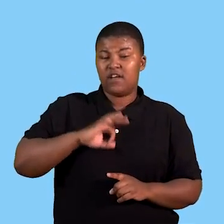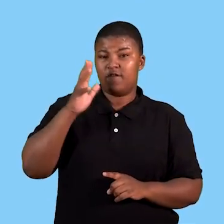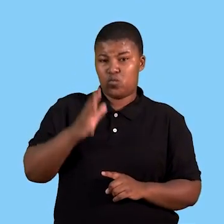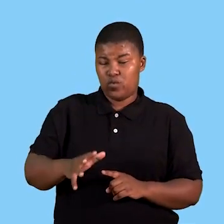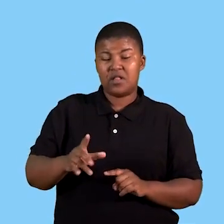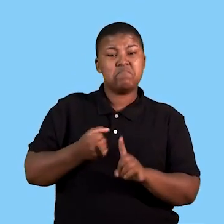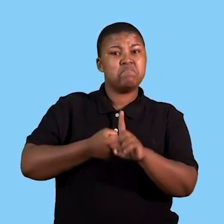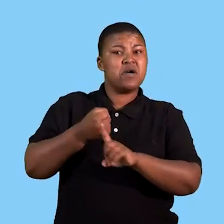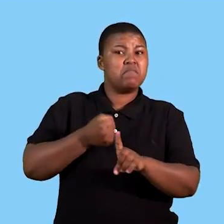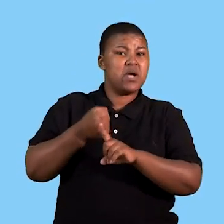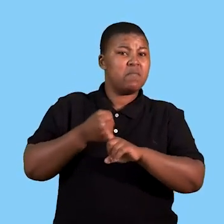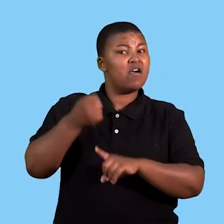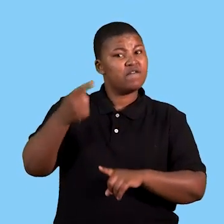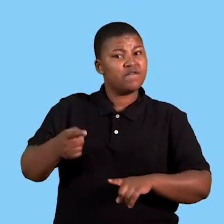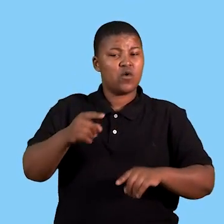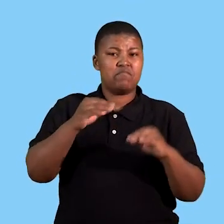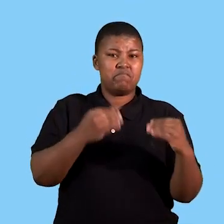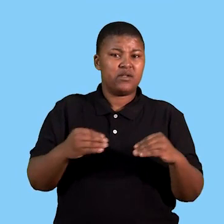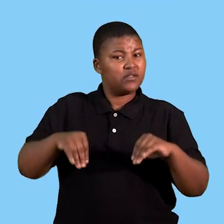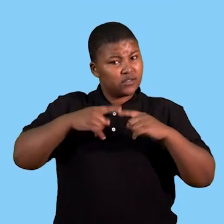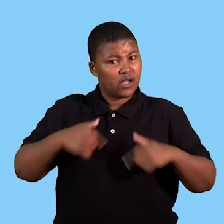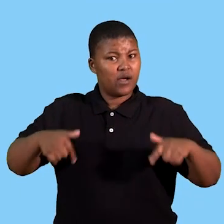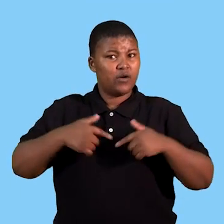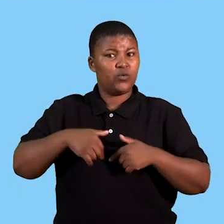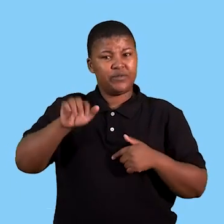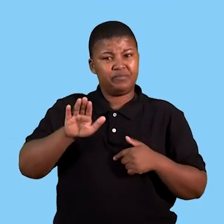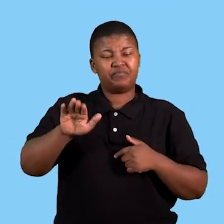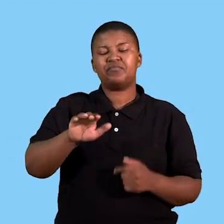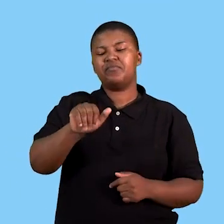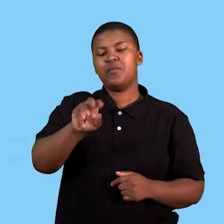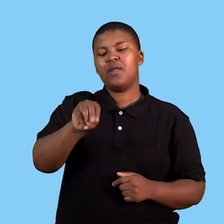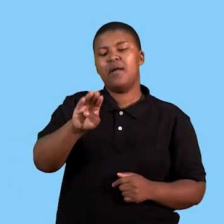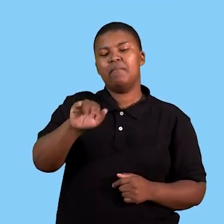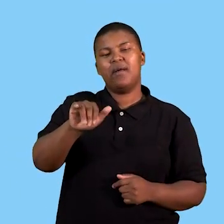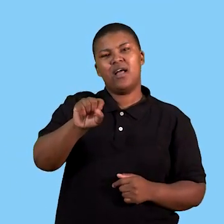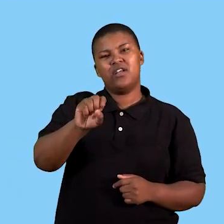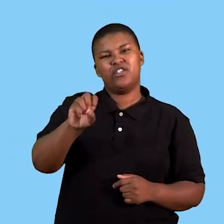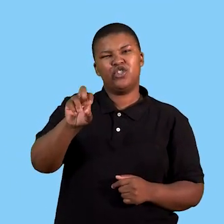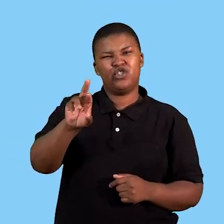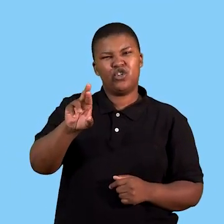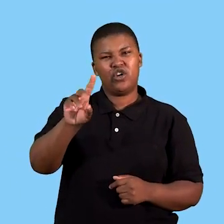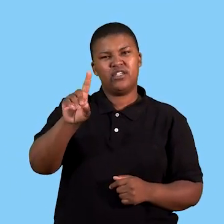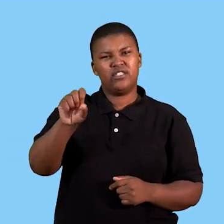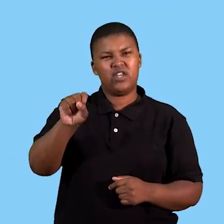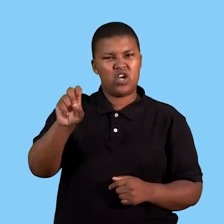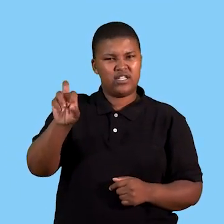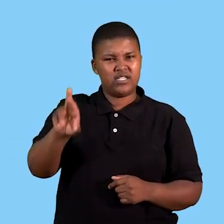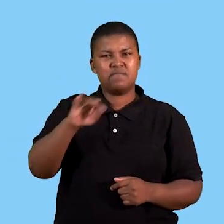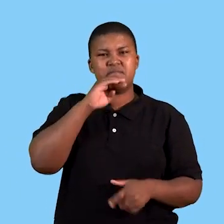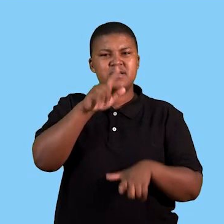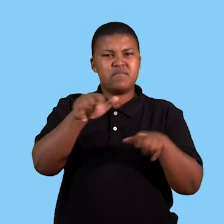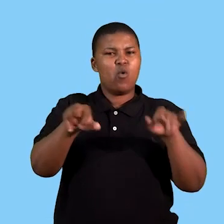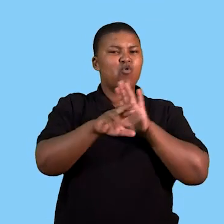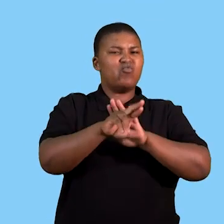who can be ambassadors for our business. Now, if we refer to ambassadors, we refer to employees that